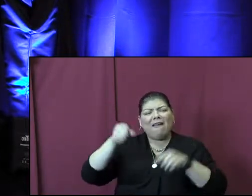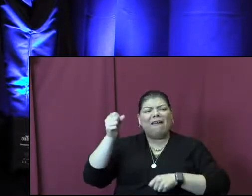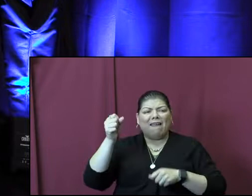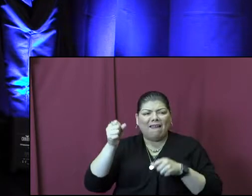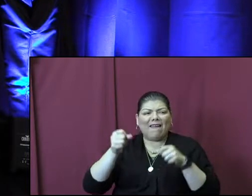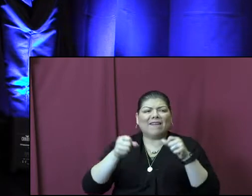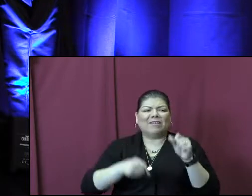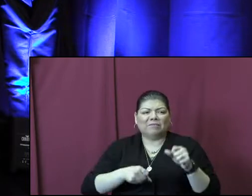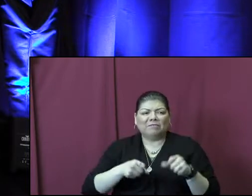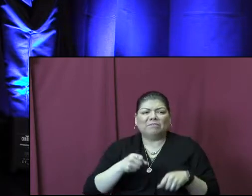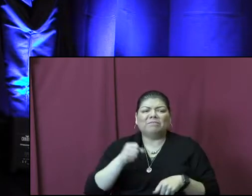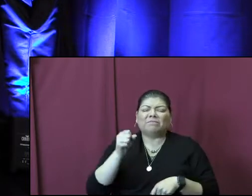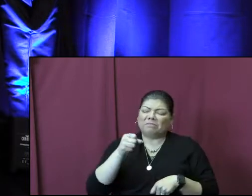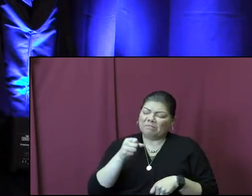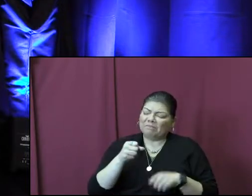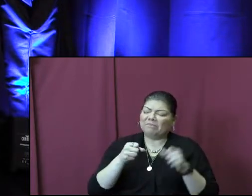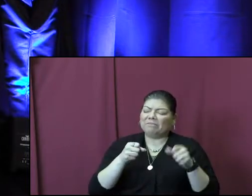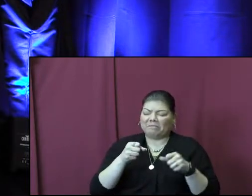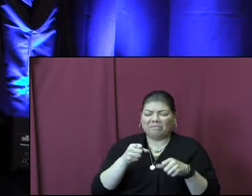Yeah, yeah, yeah.